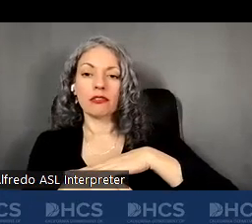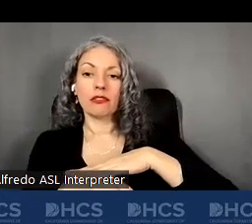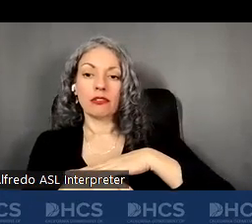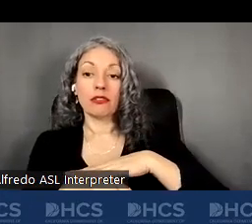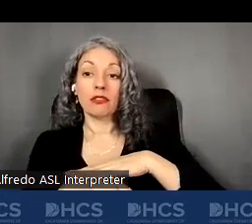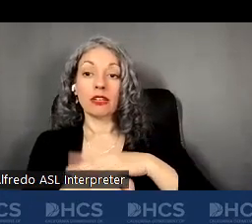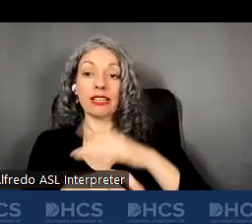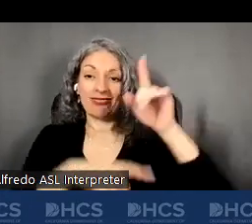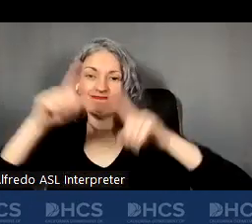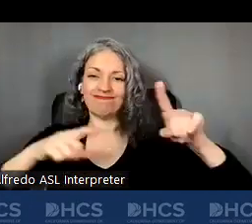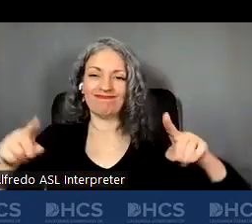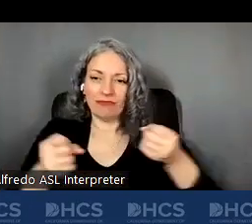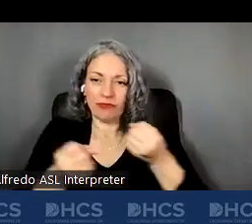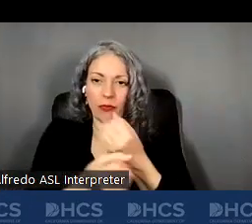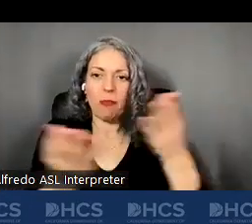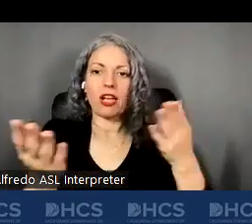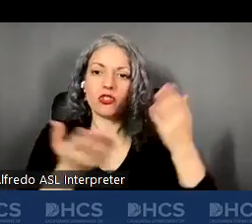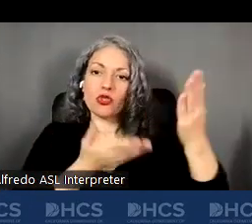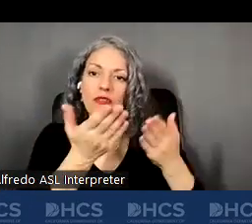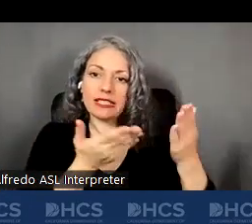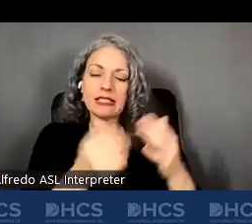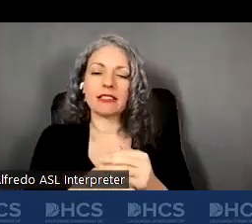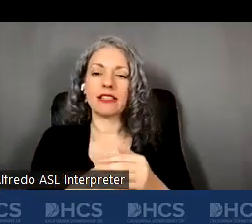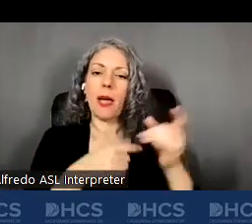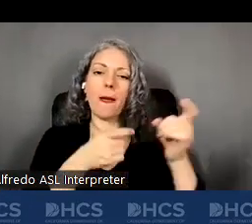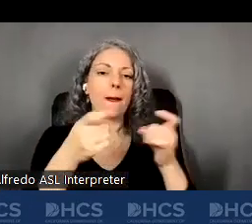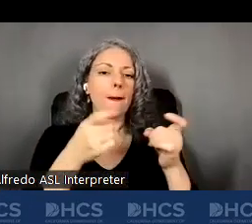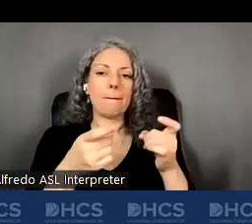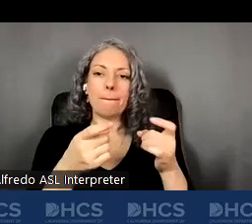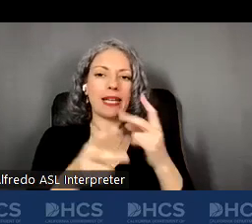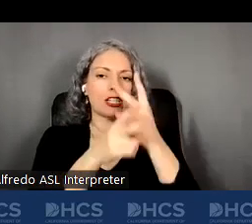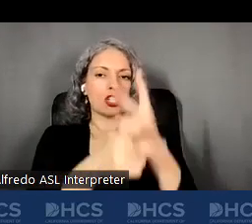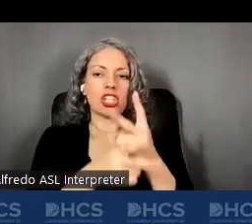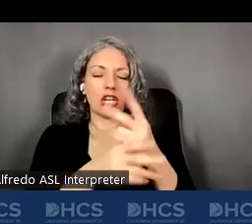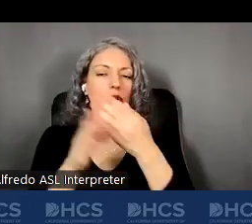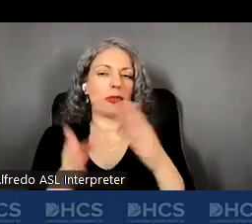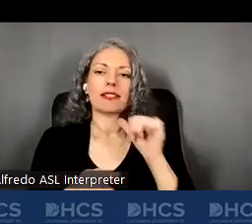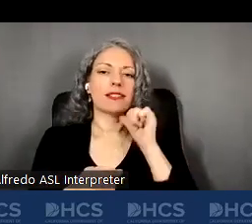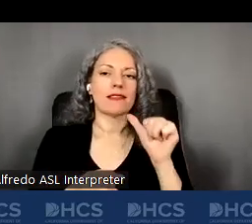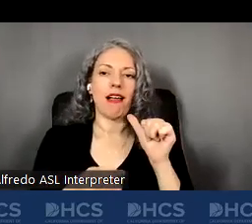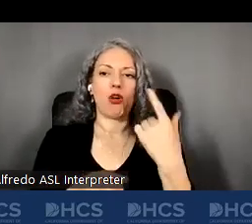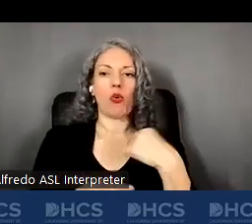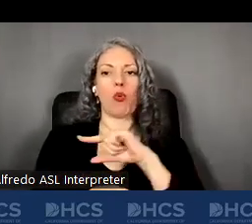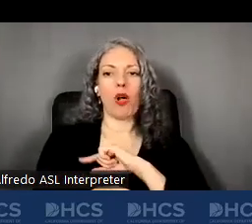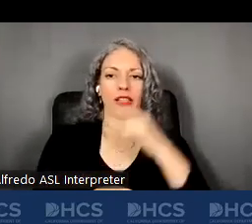entities that are providing the services. Managed care plans are not eligible for these funds. Okay, we can move to the next slide.